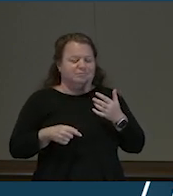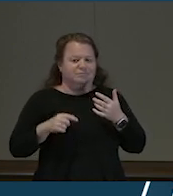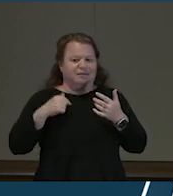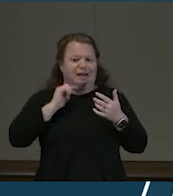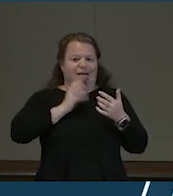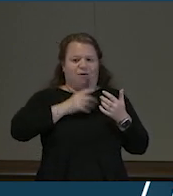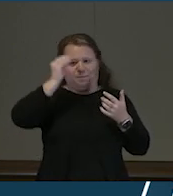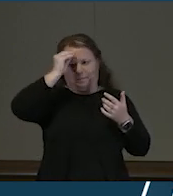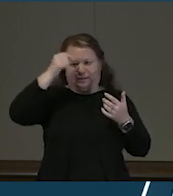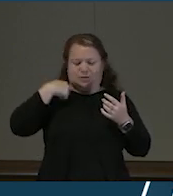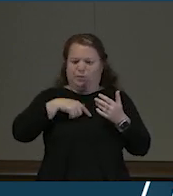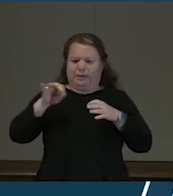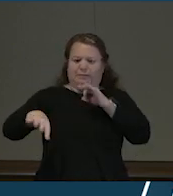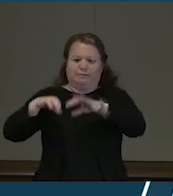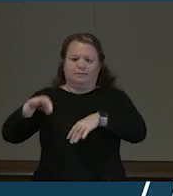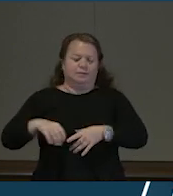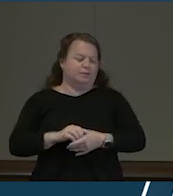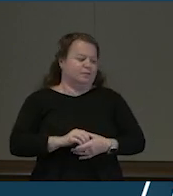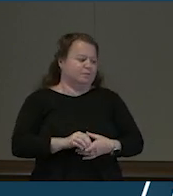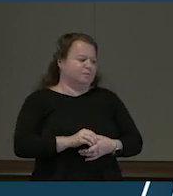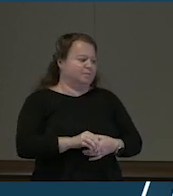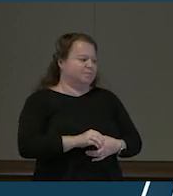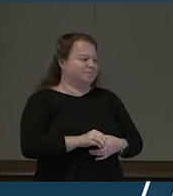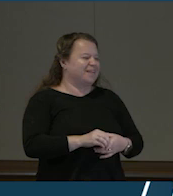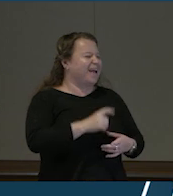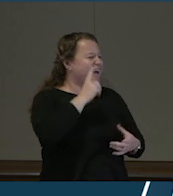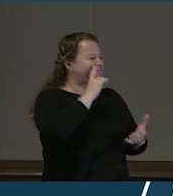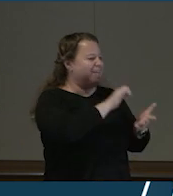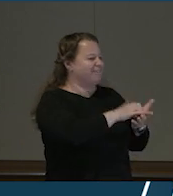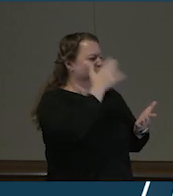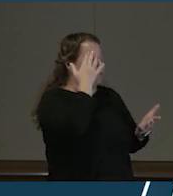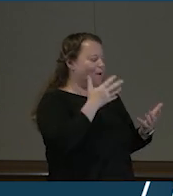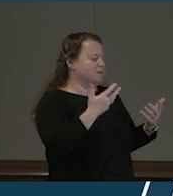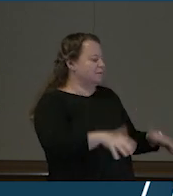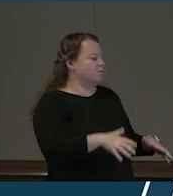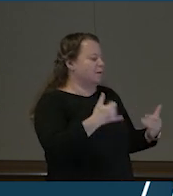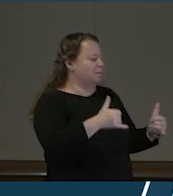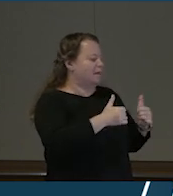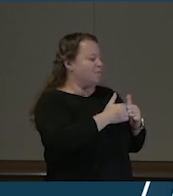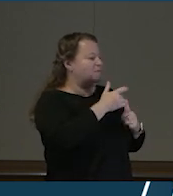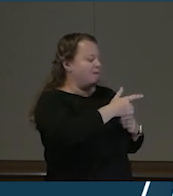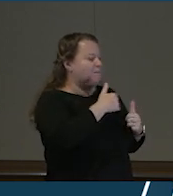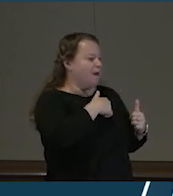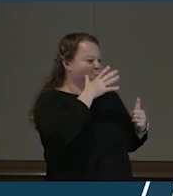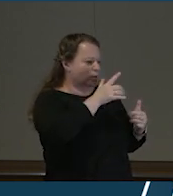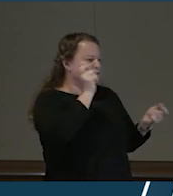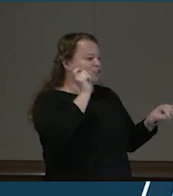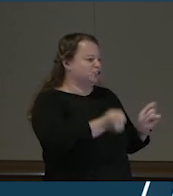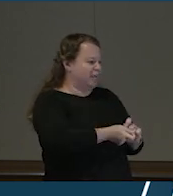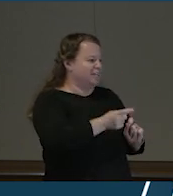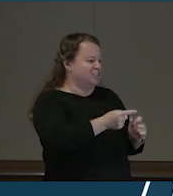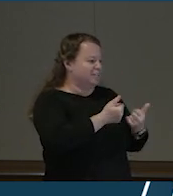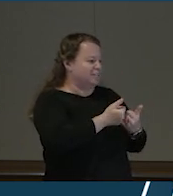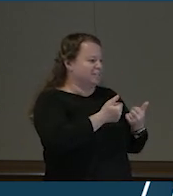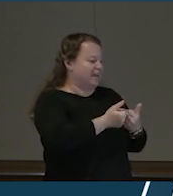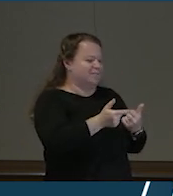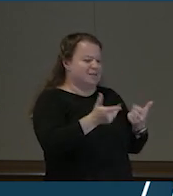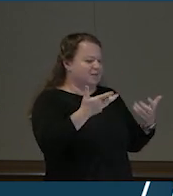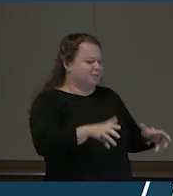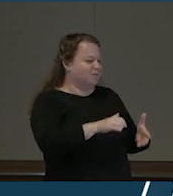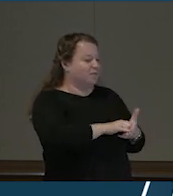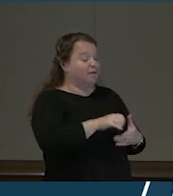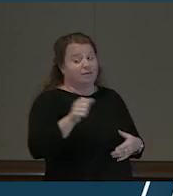right? That happens. Maybe that's why he doesn't want me to play with him. That happens a lot. I'm gonna change the dynamic of his Yeah. game, and he doesn't want